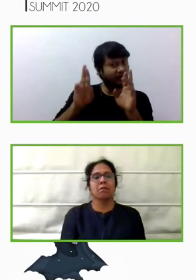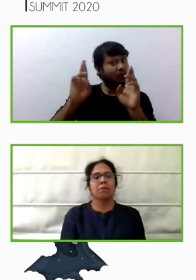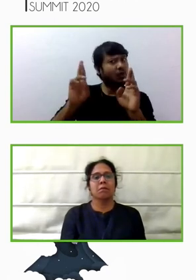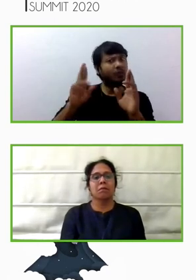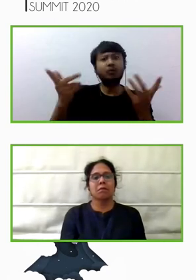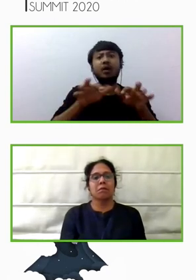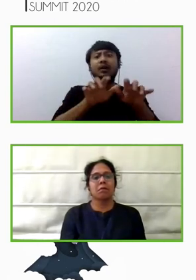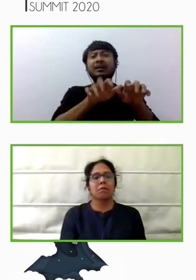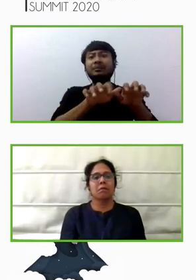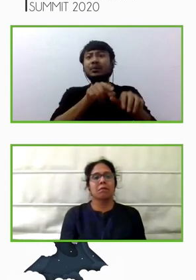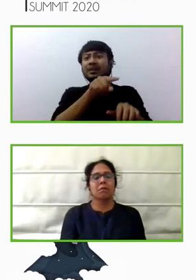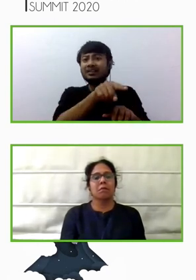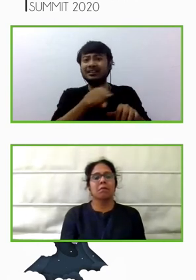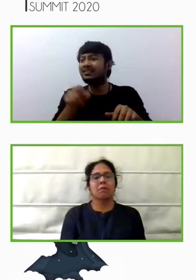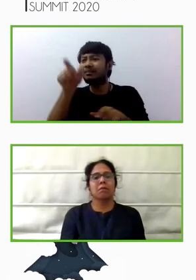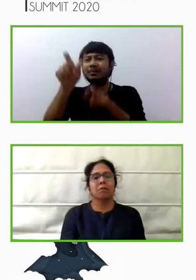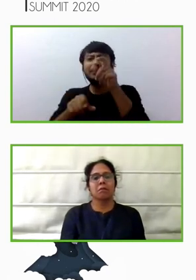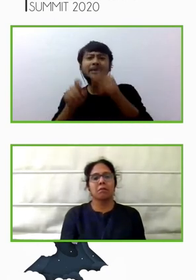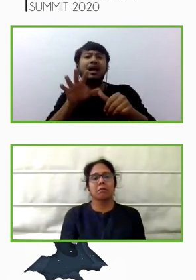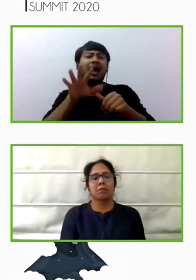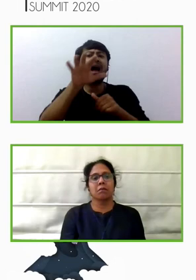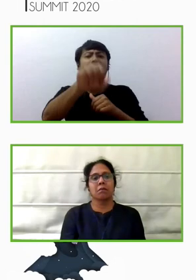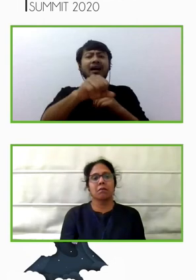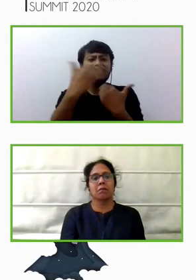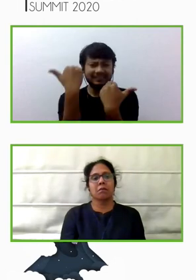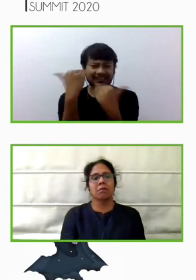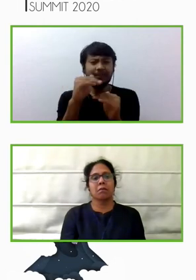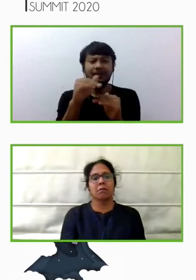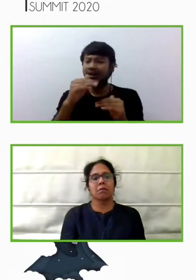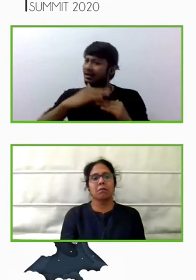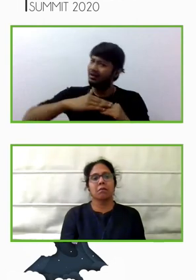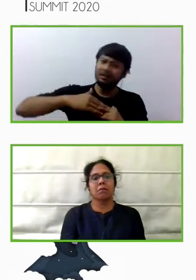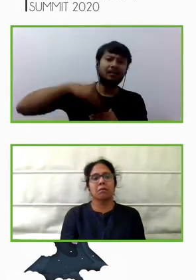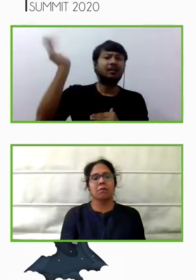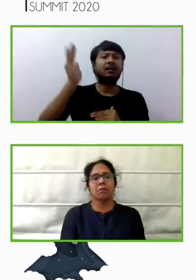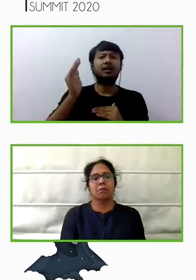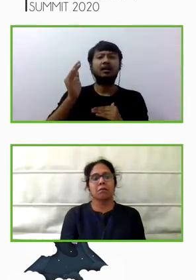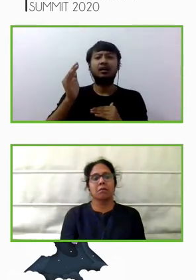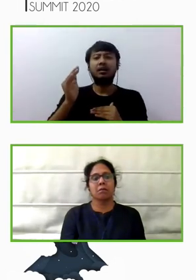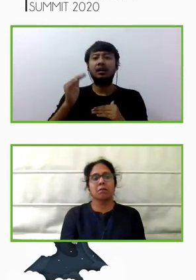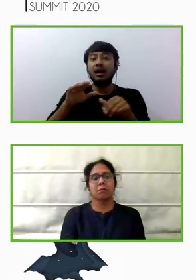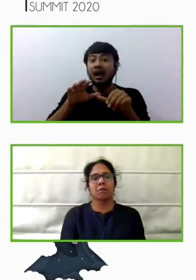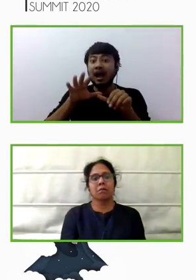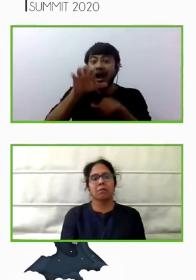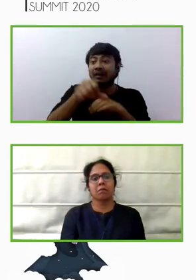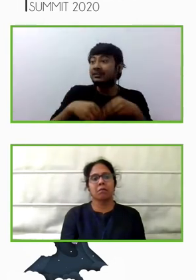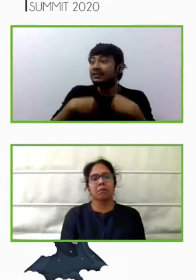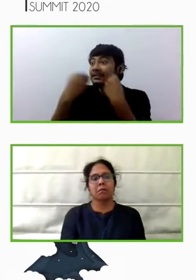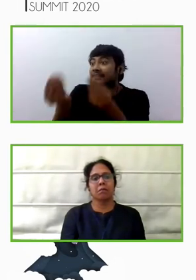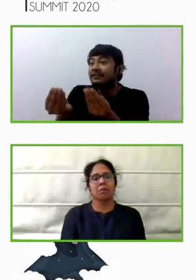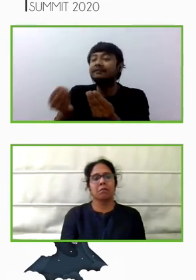access for people who need assistance. And so that's still an area that needs to be pursued.